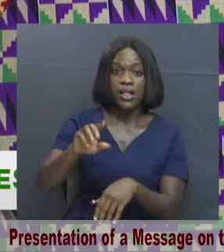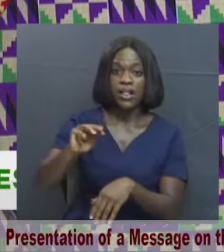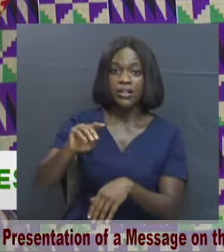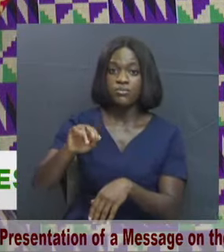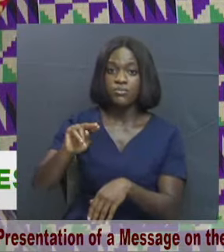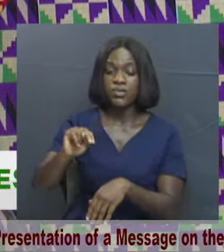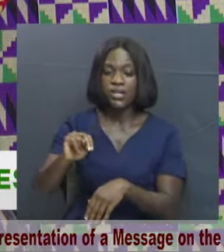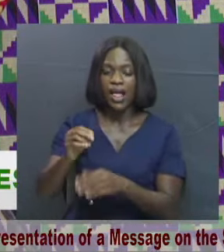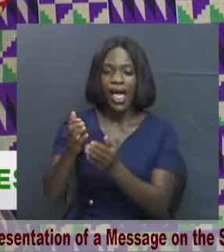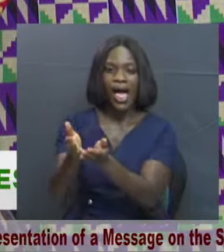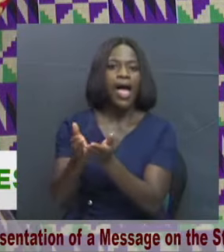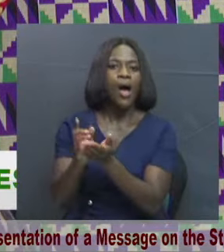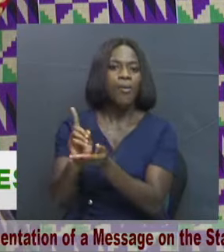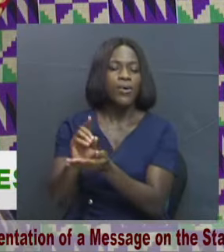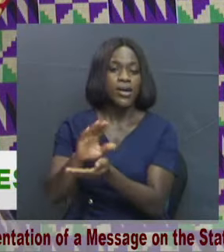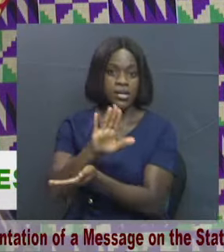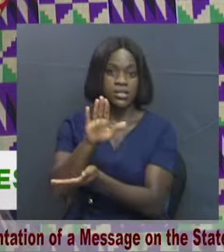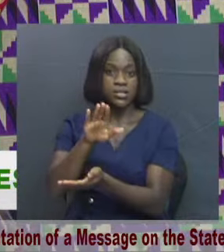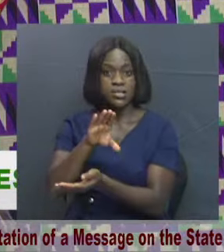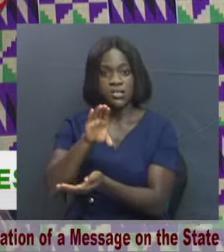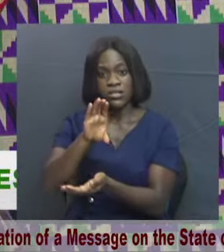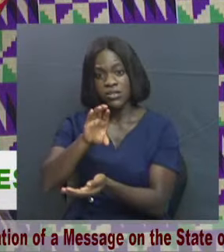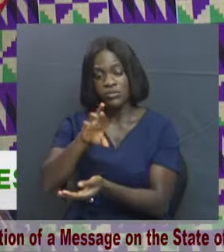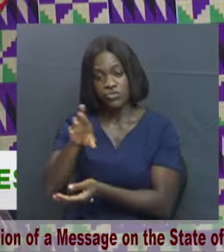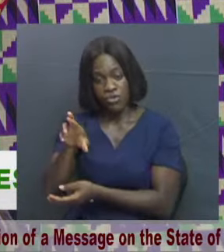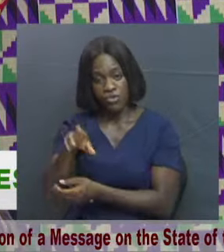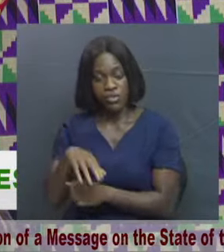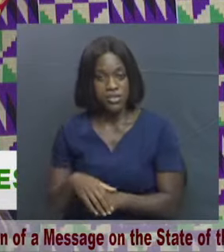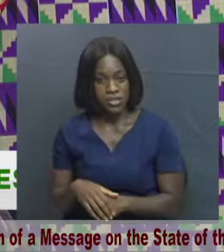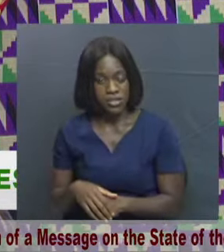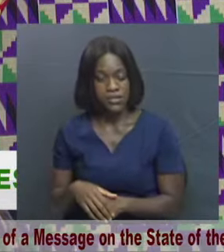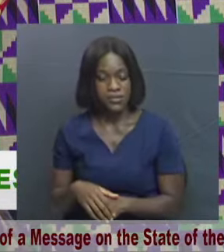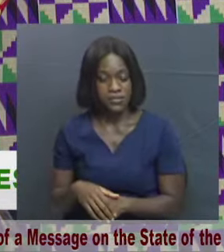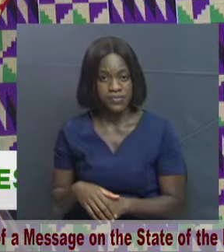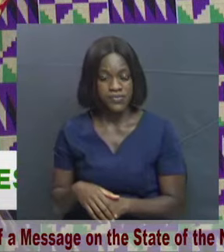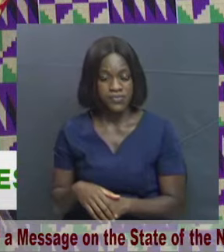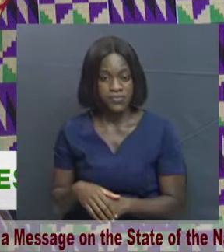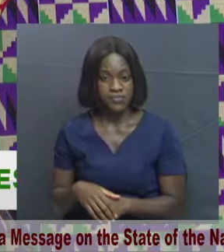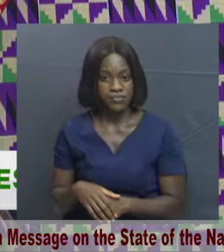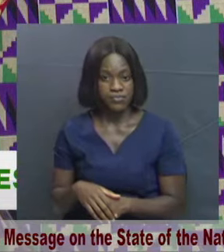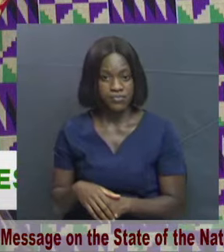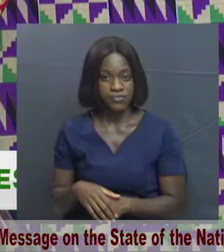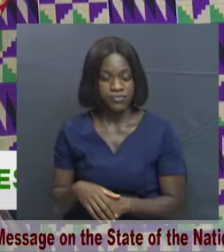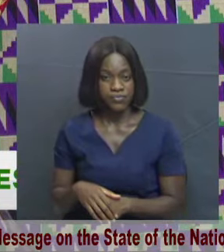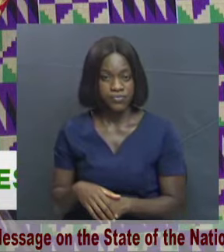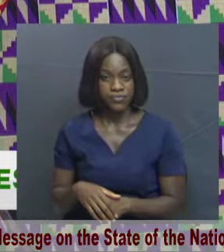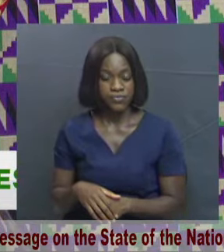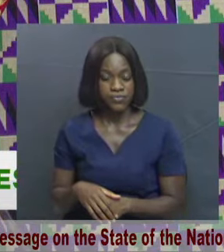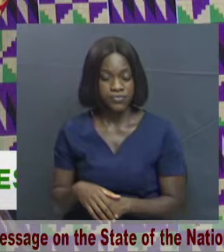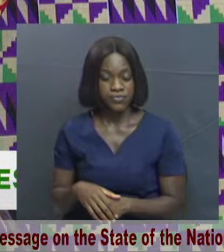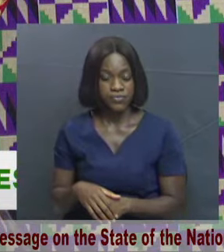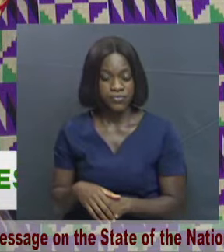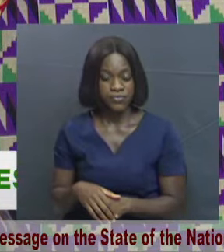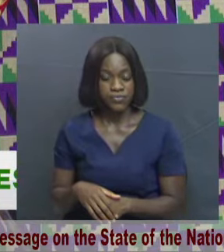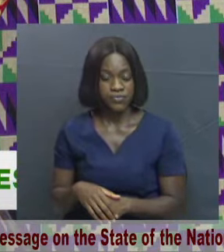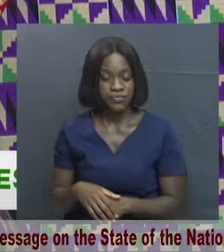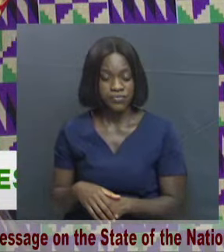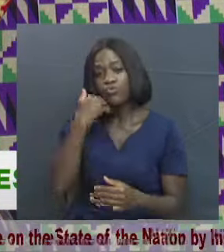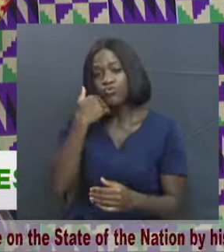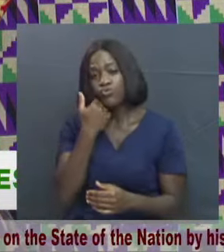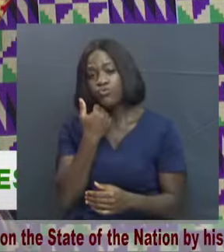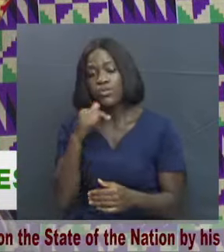Harbor in the central region much against the hopes of the nayes and God willing soon this